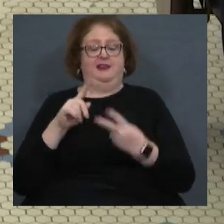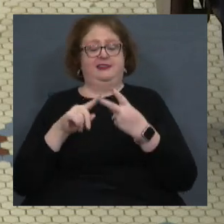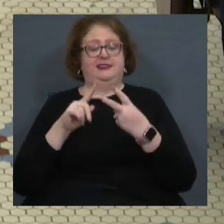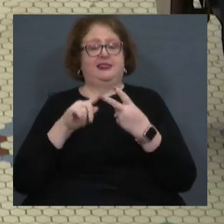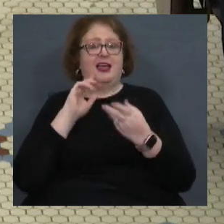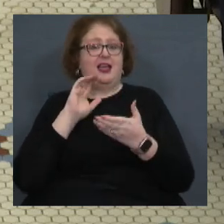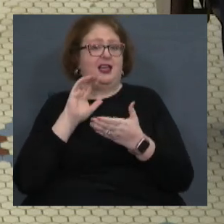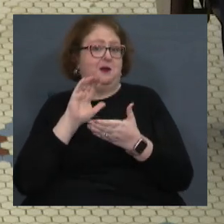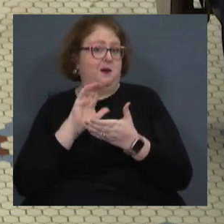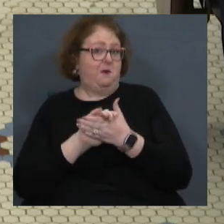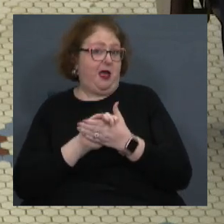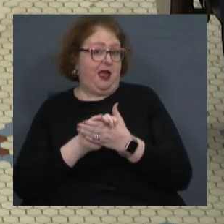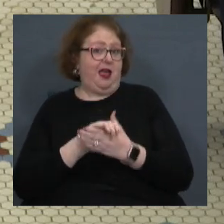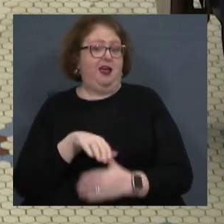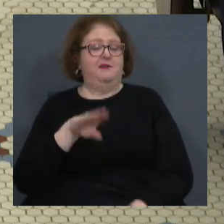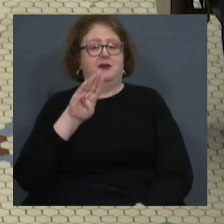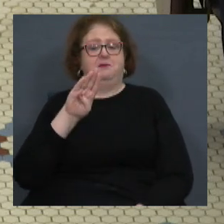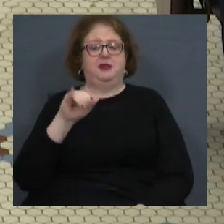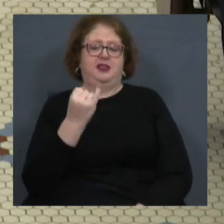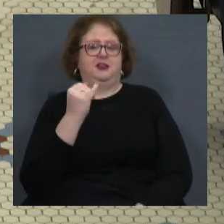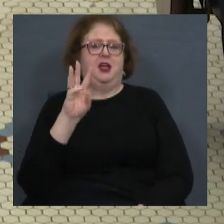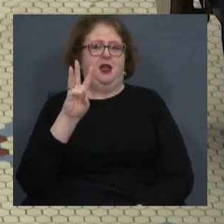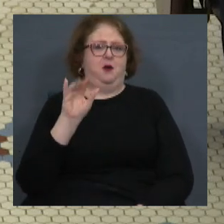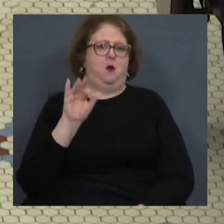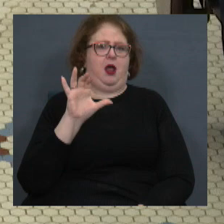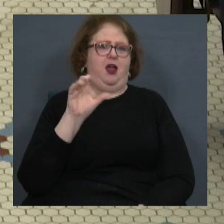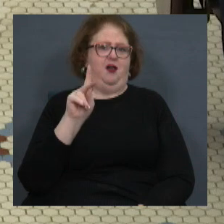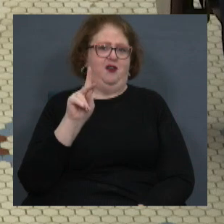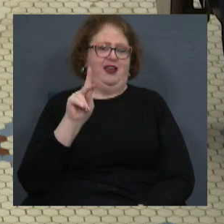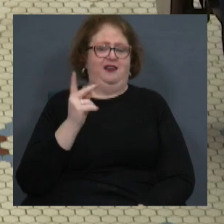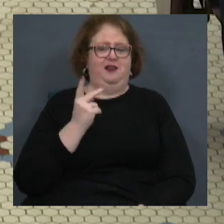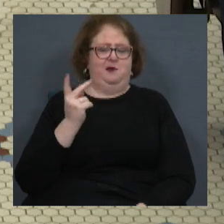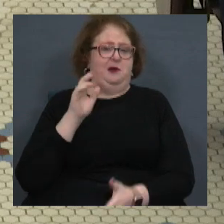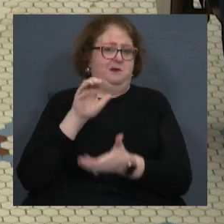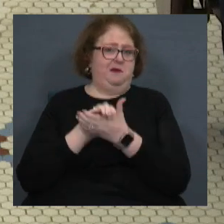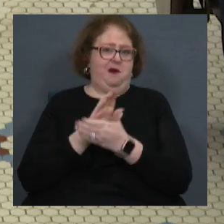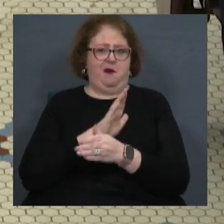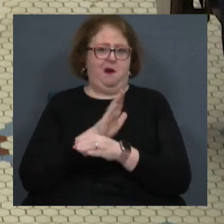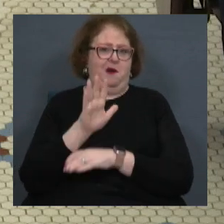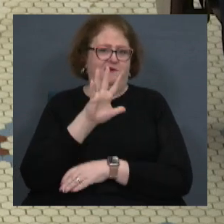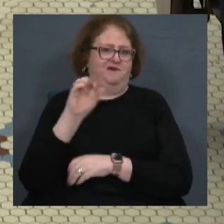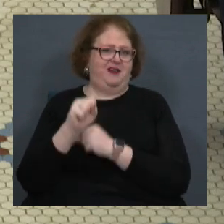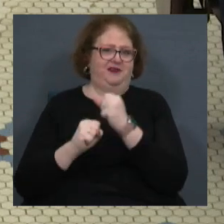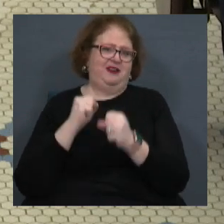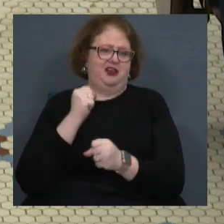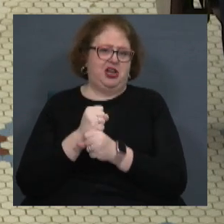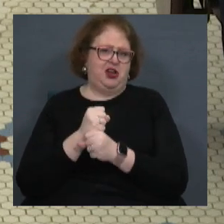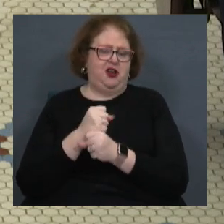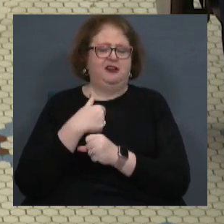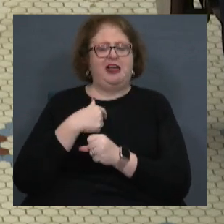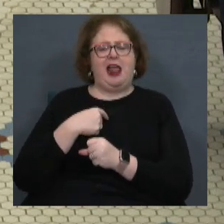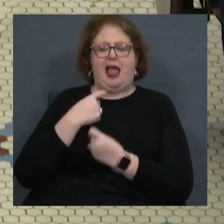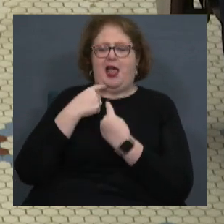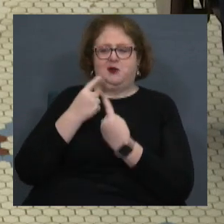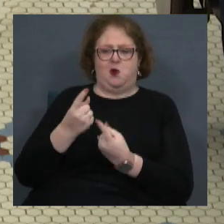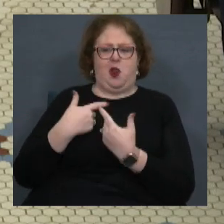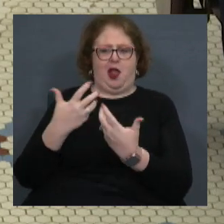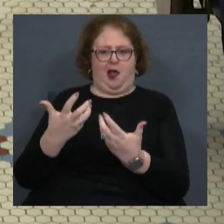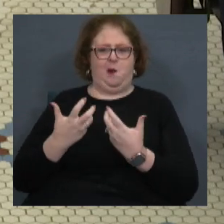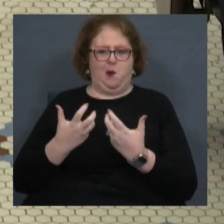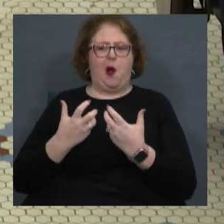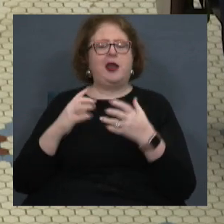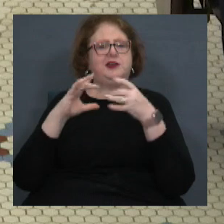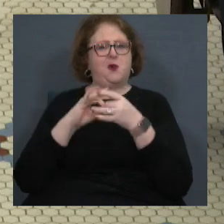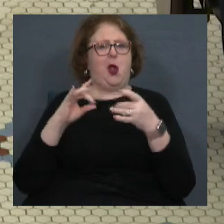over 50 years, I said, I'd like to make a comment tonight